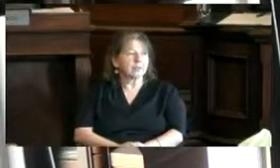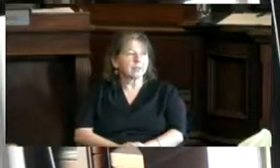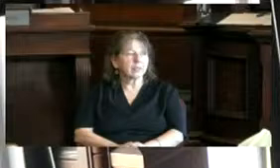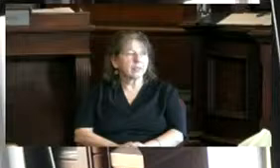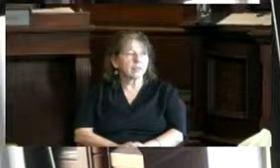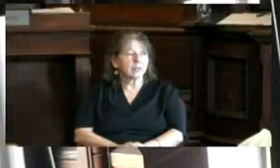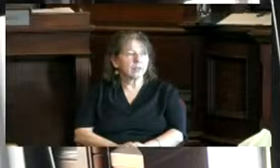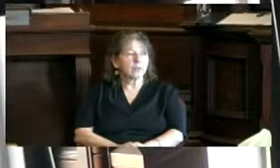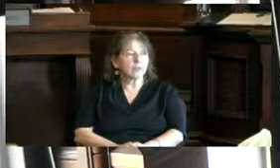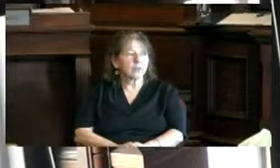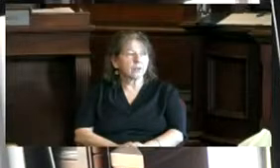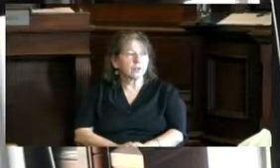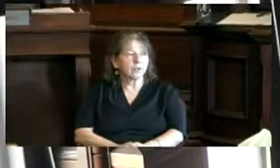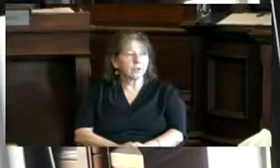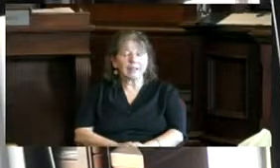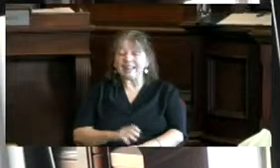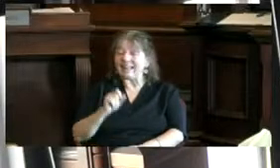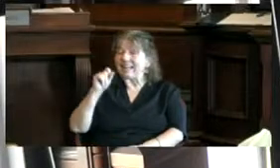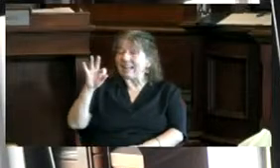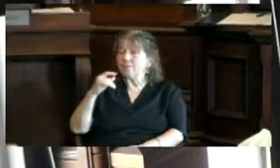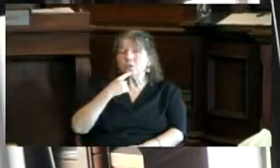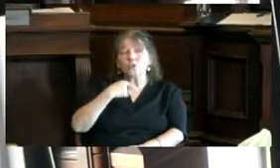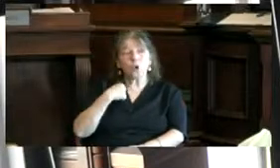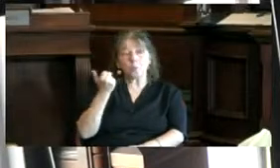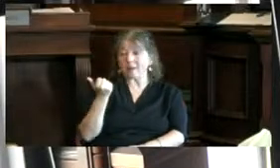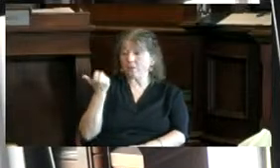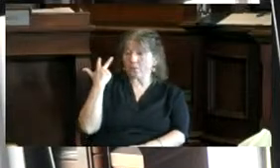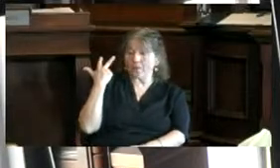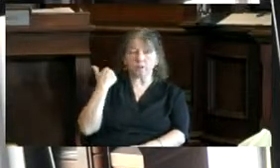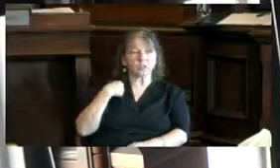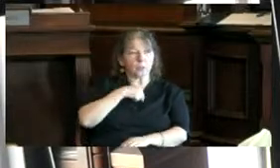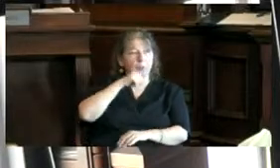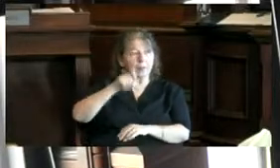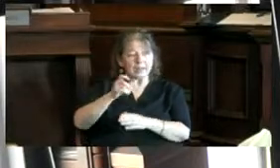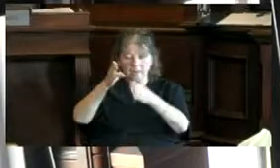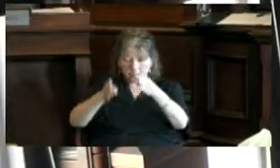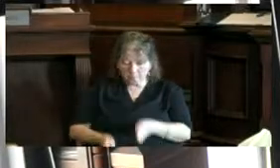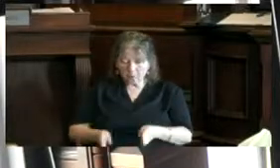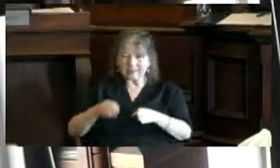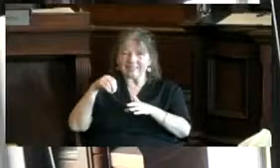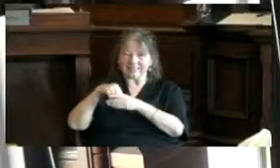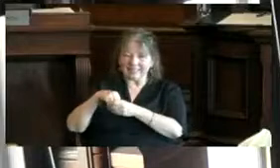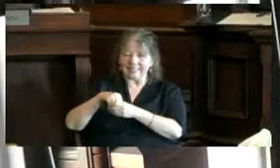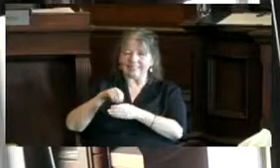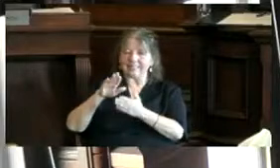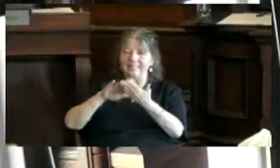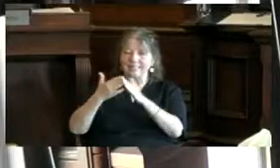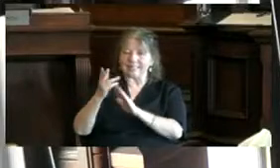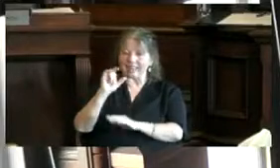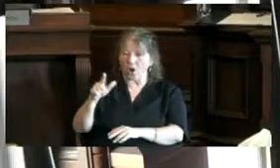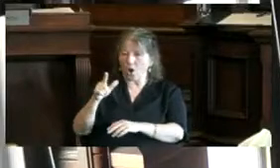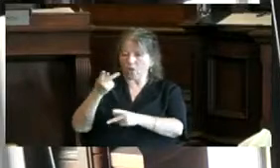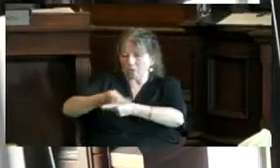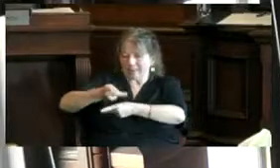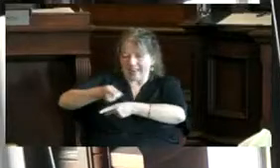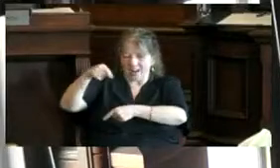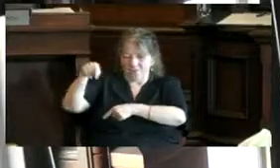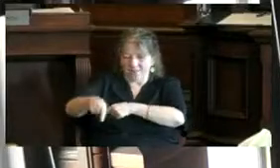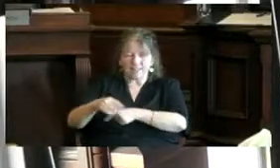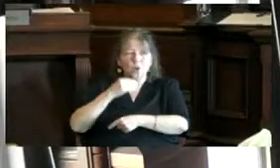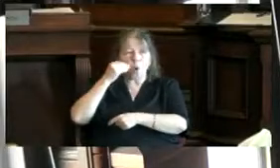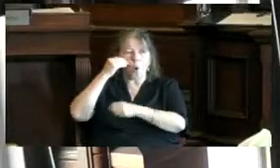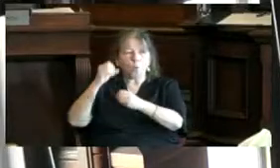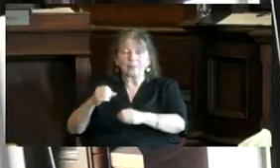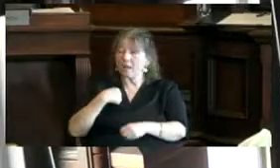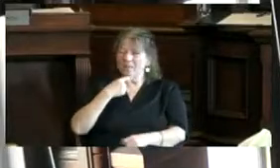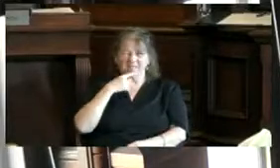had, if you'd have told me 3 years ago that we would need a dedicated person in City Hall to deal with this, I would have said, that's not our issue, that's a county